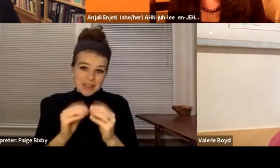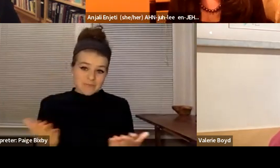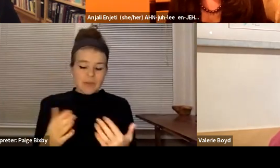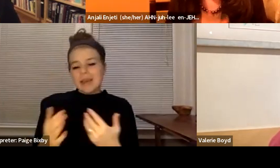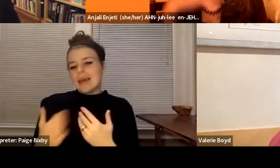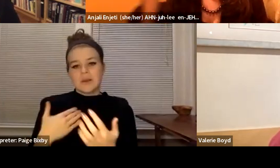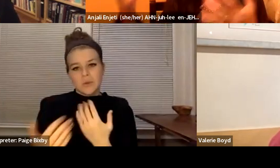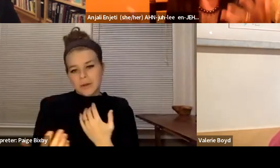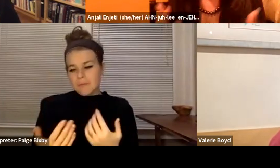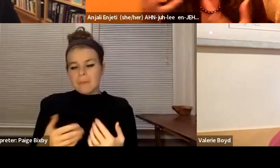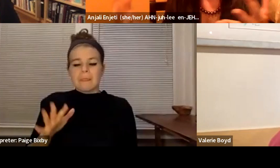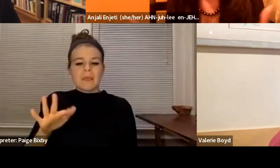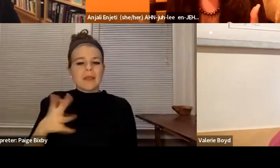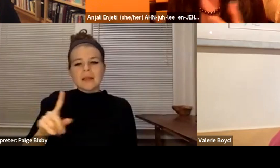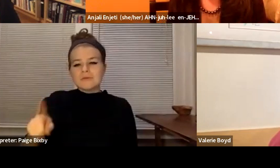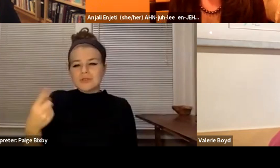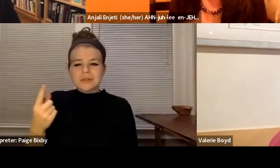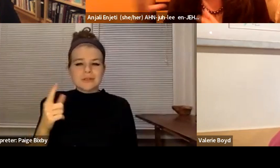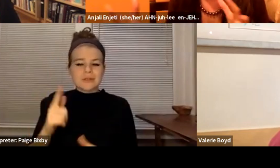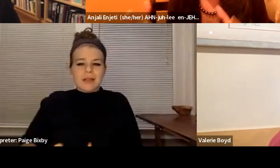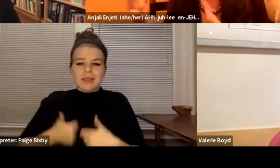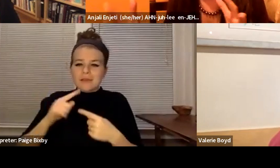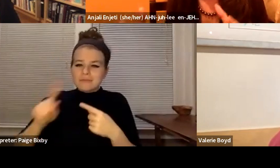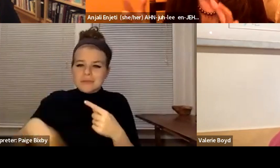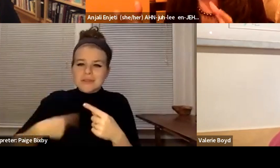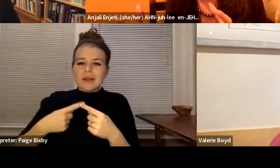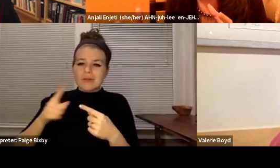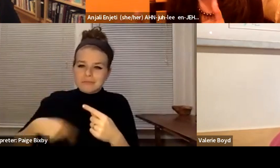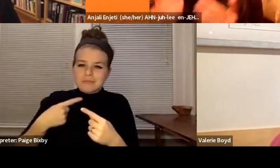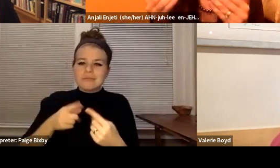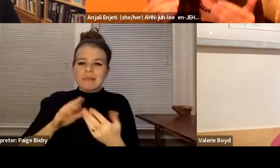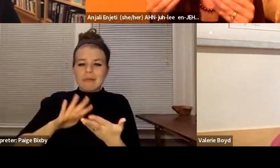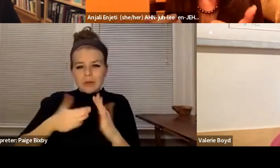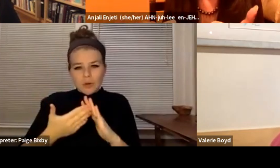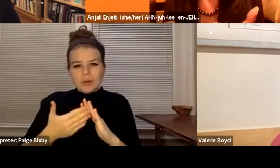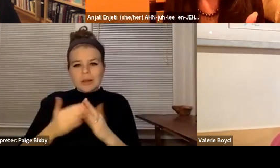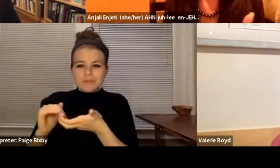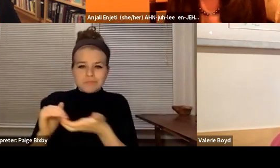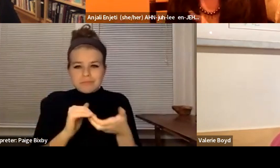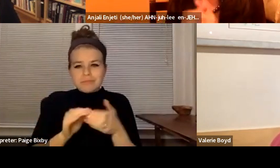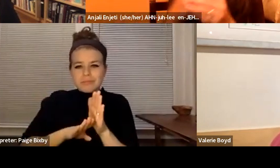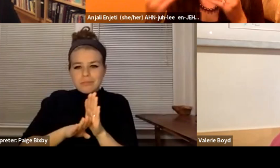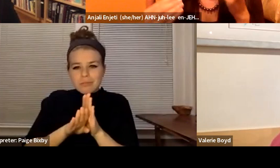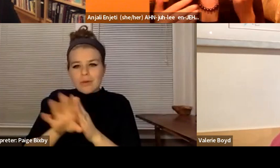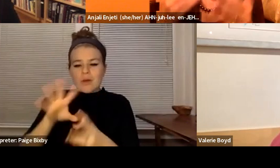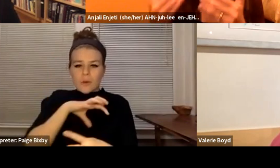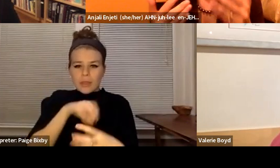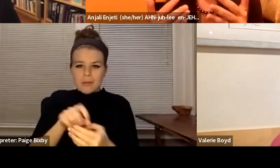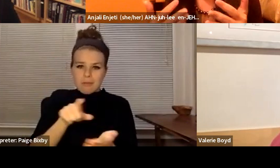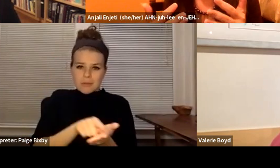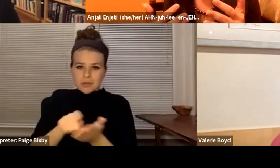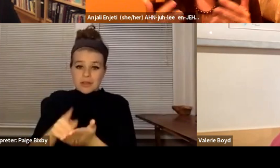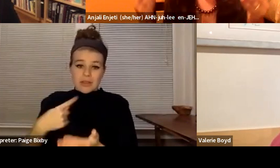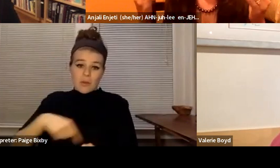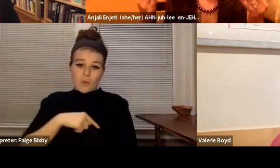So it's kind of just the life cycle of community and coalition building within publishing that we Black and